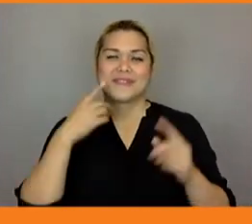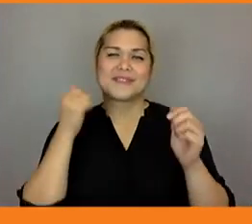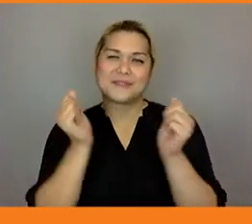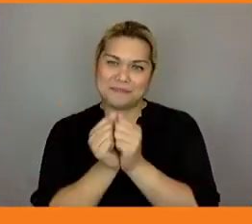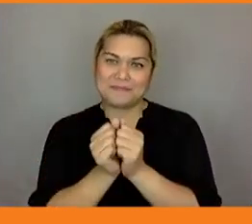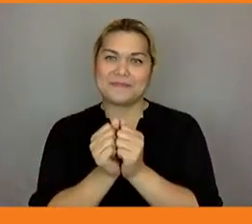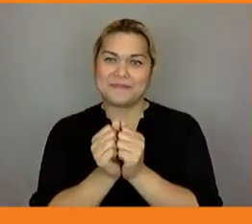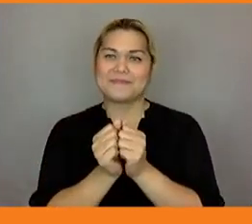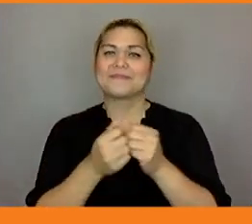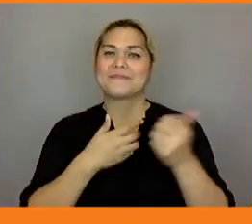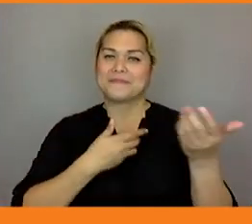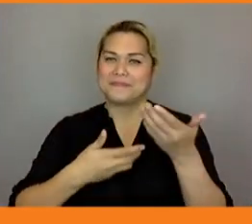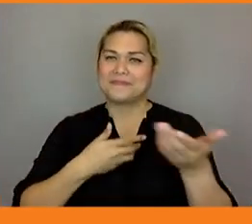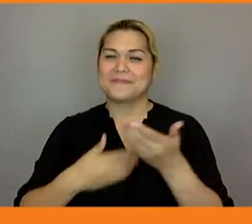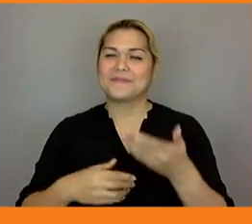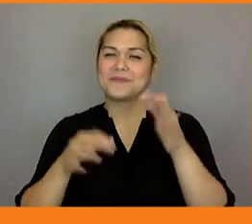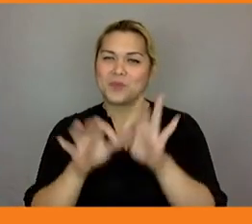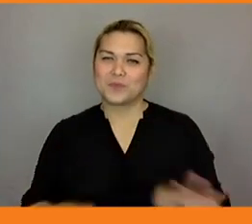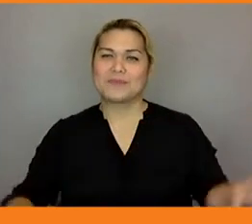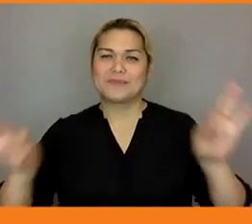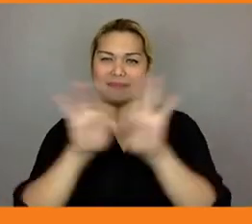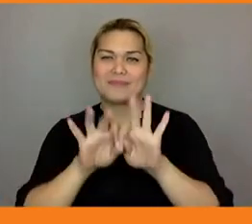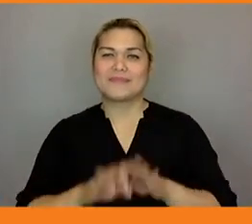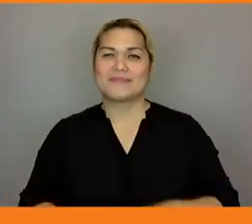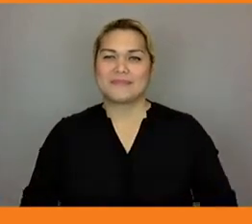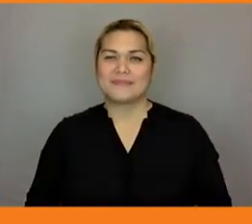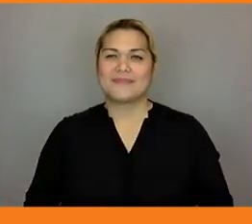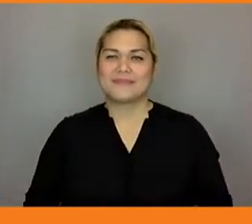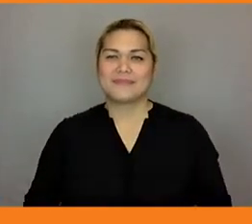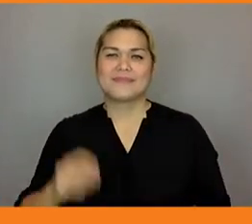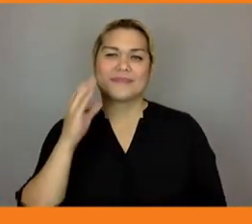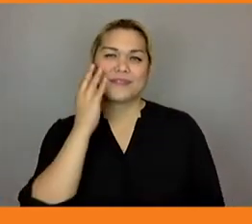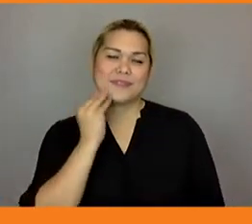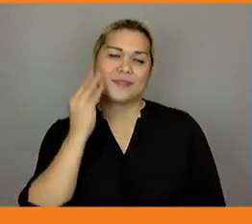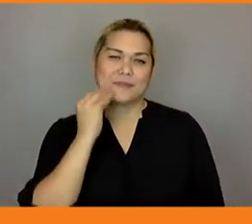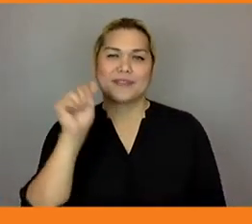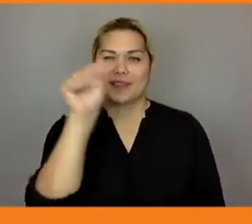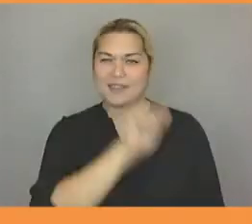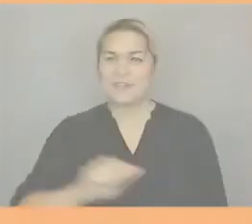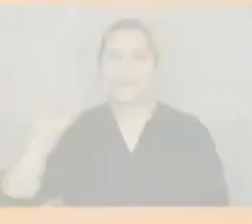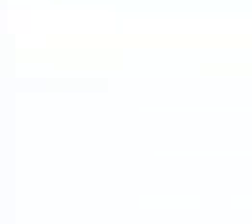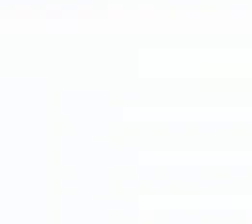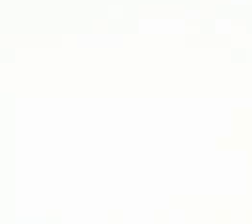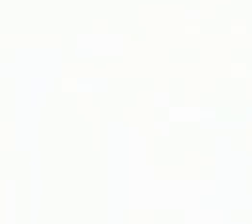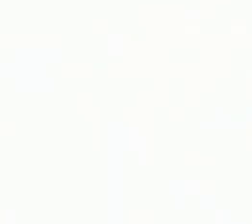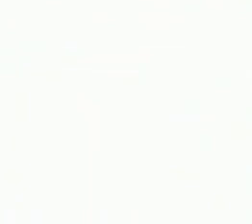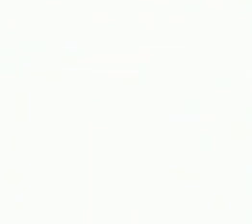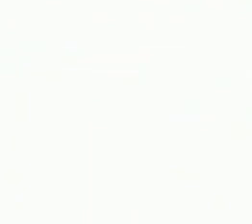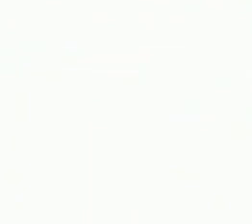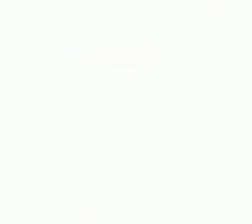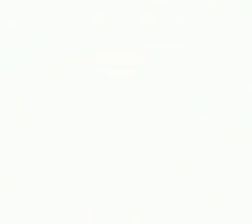development issues facing our region today. With that, I thank you and wish you a good day. Thank you very much.